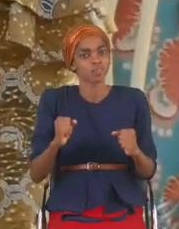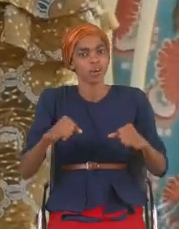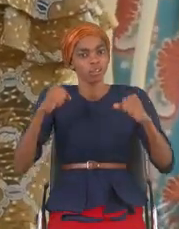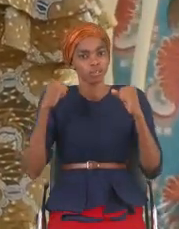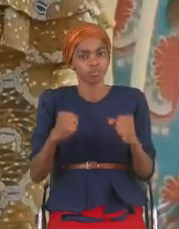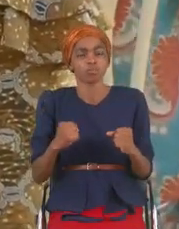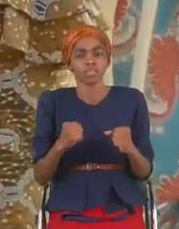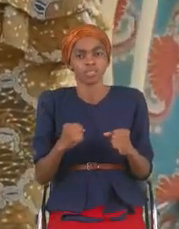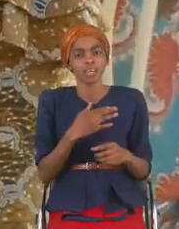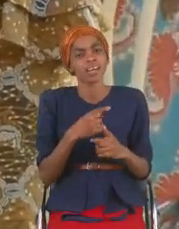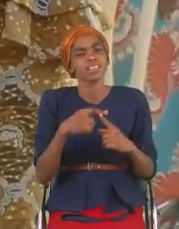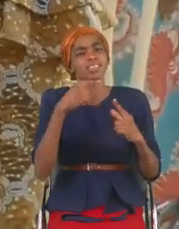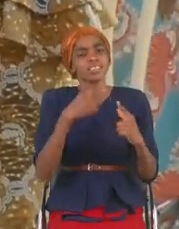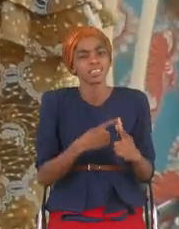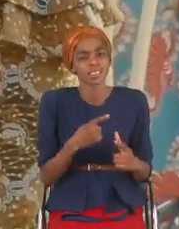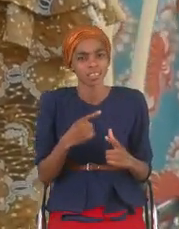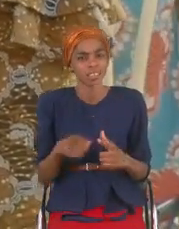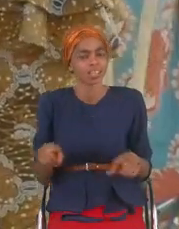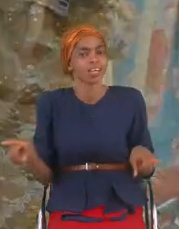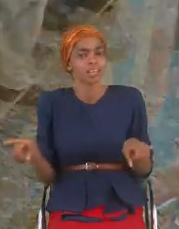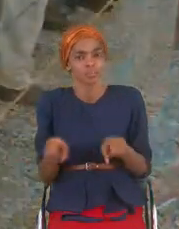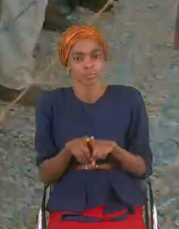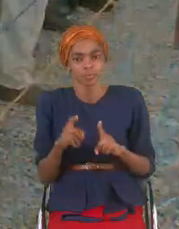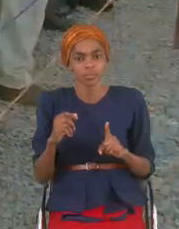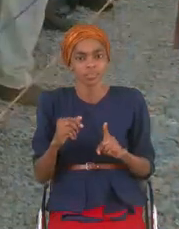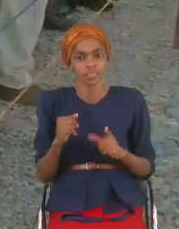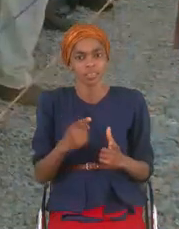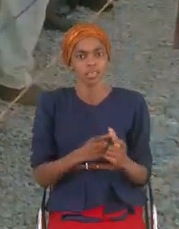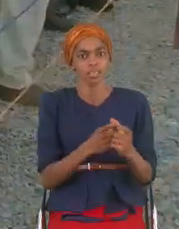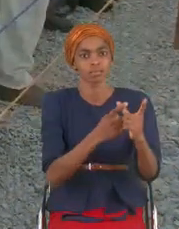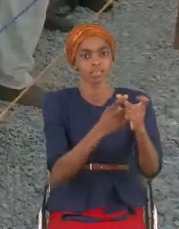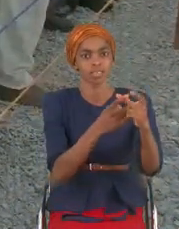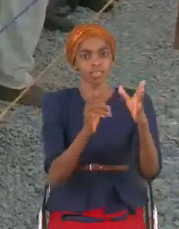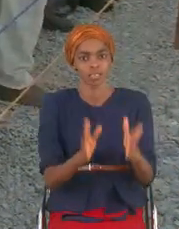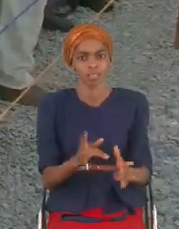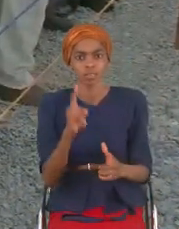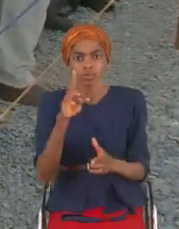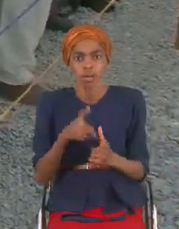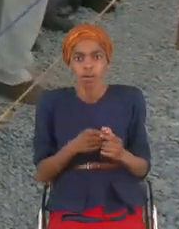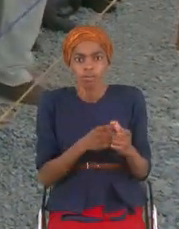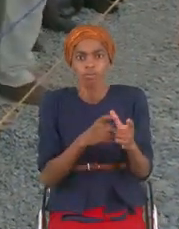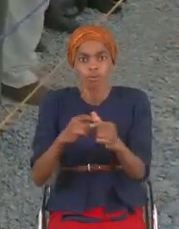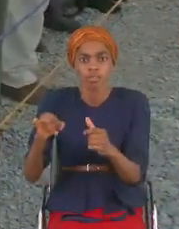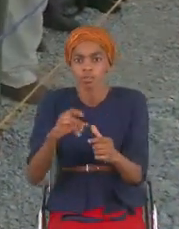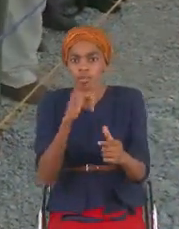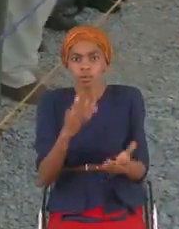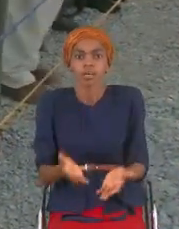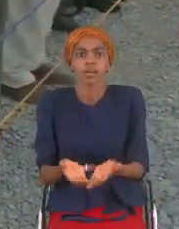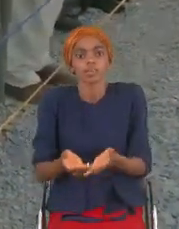And then, like an athlete, you're running, you're not carrying